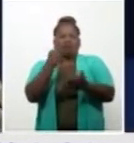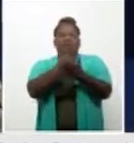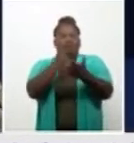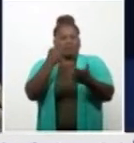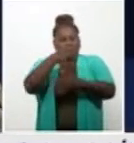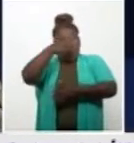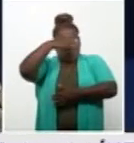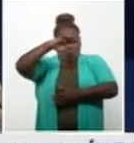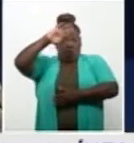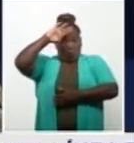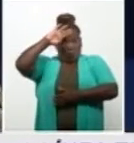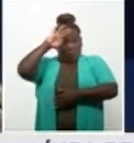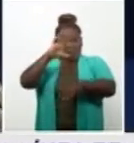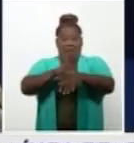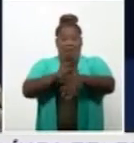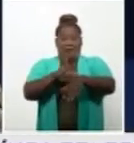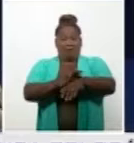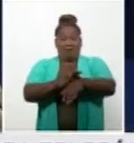remains the same,